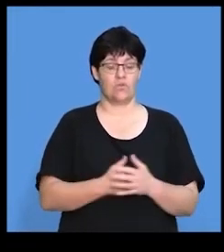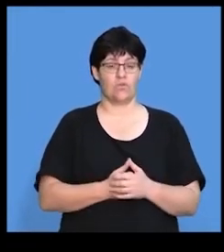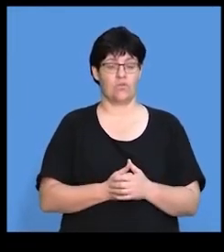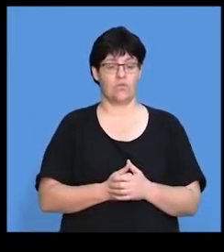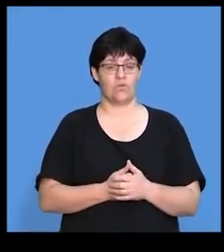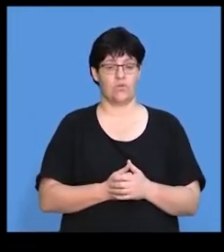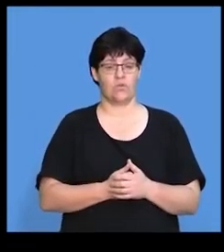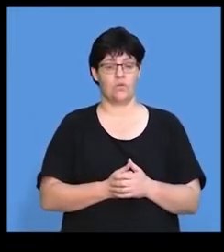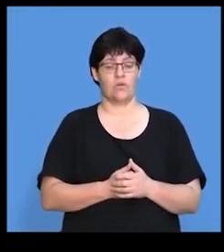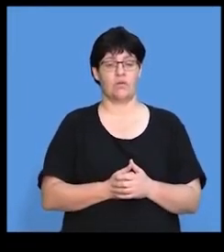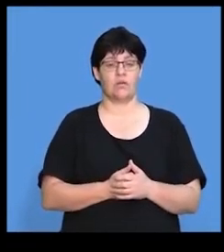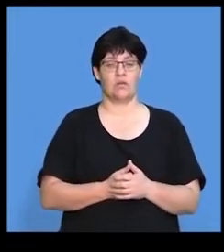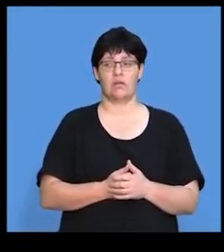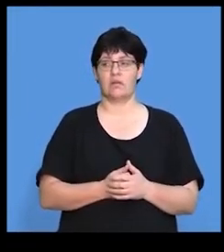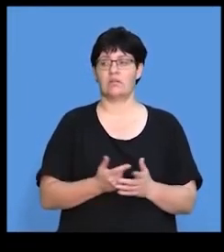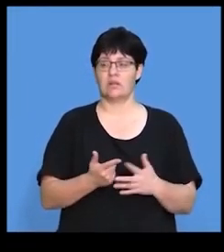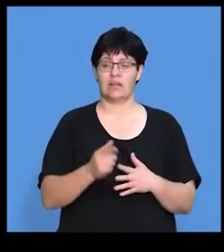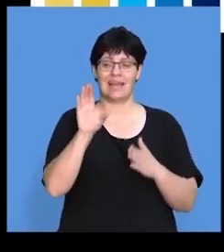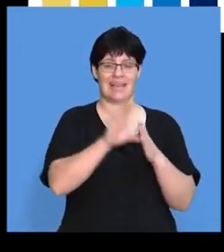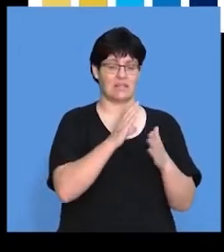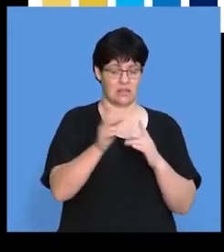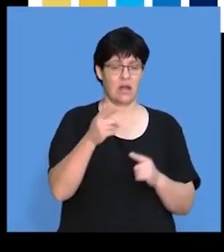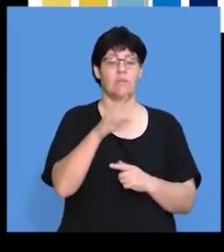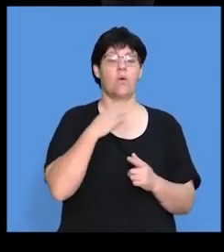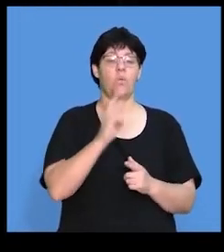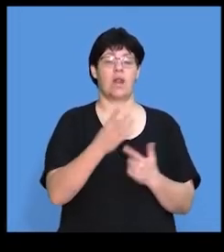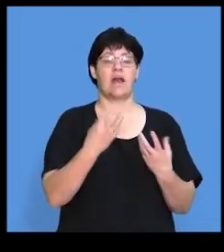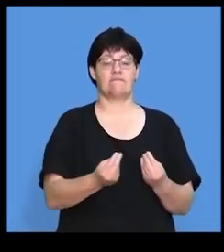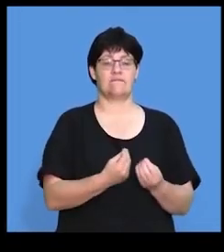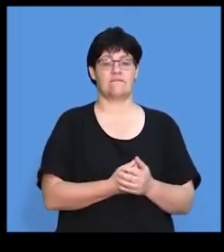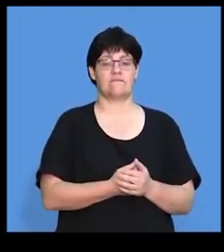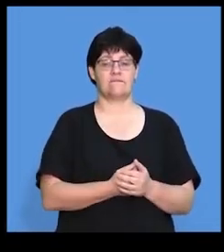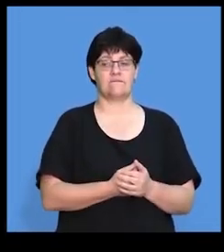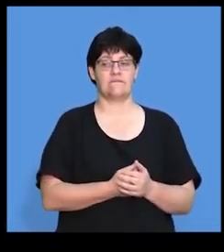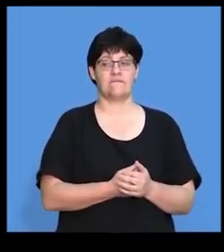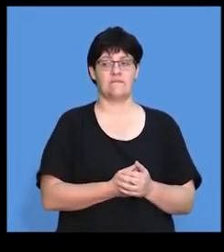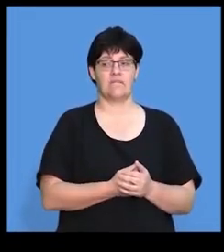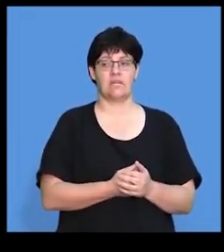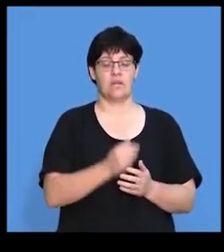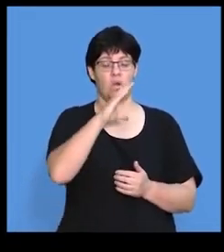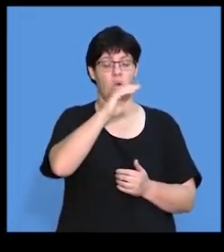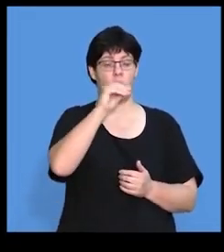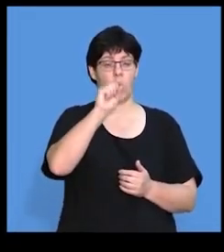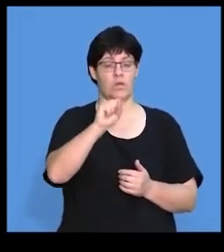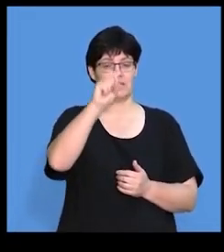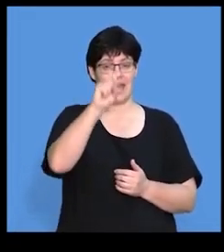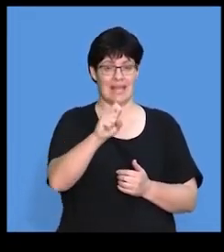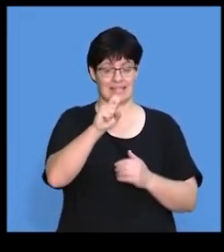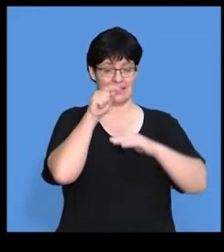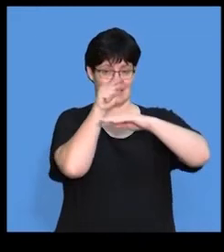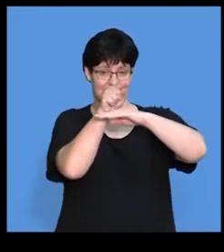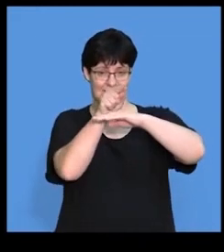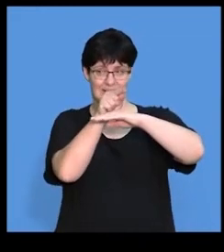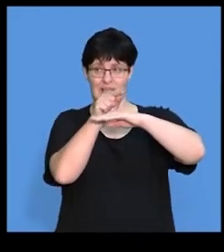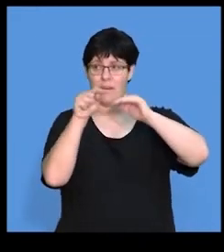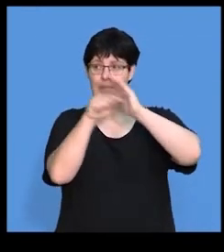So very, very beautifully, once those have cancelled, I'm going to have cos x in the